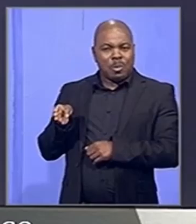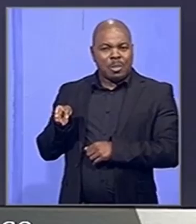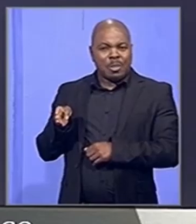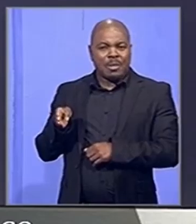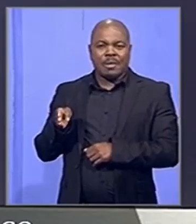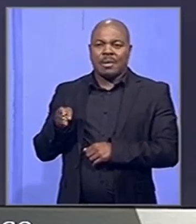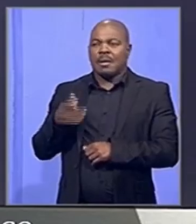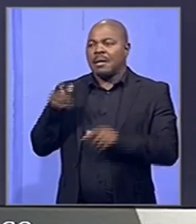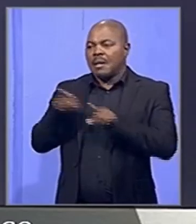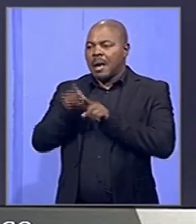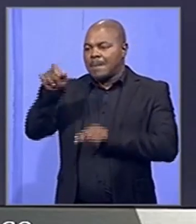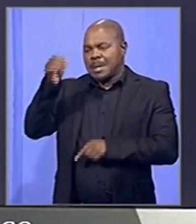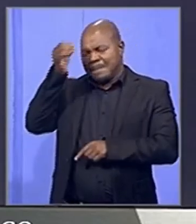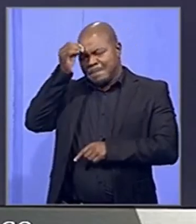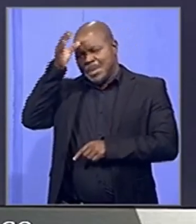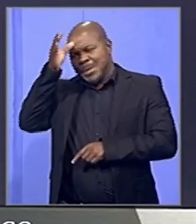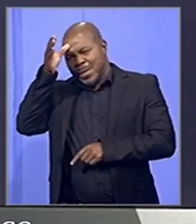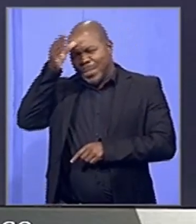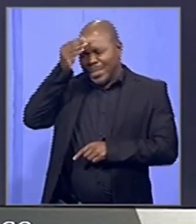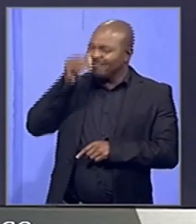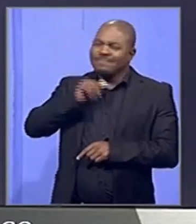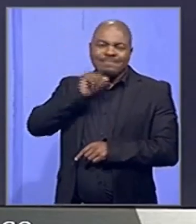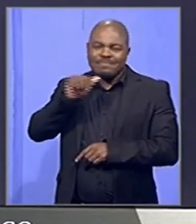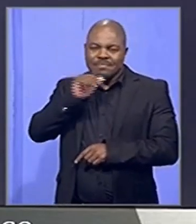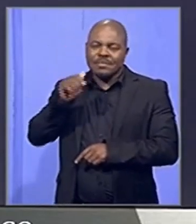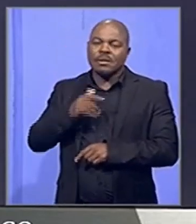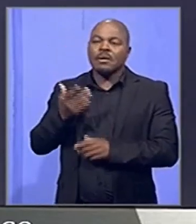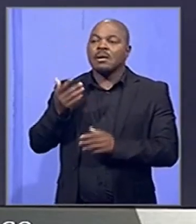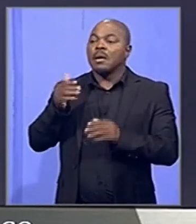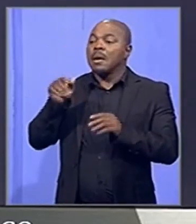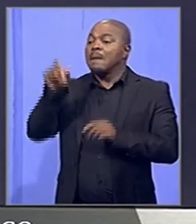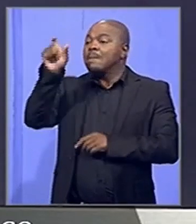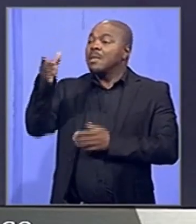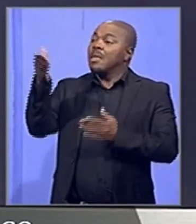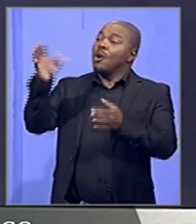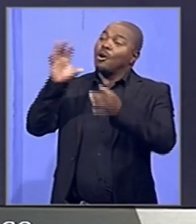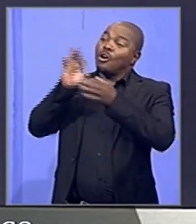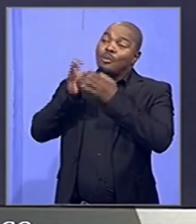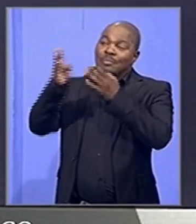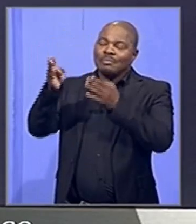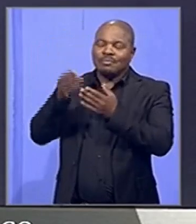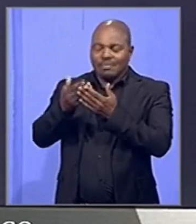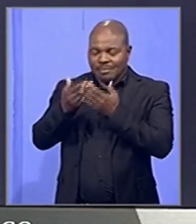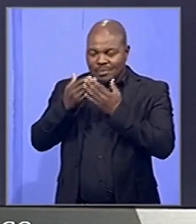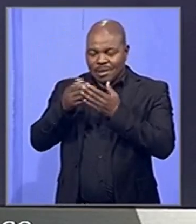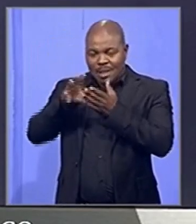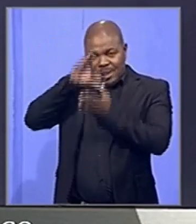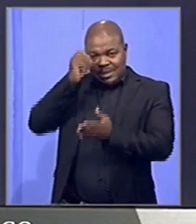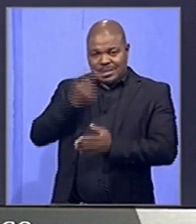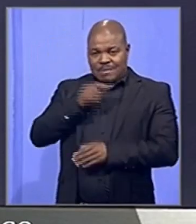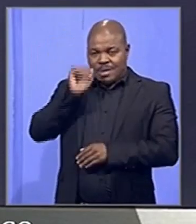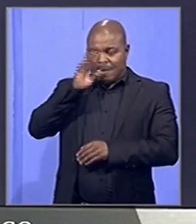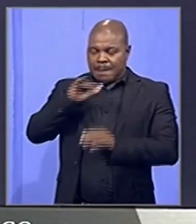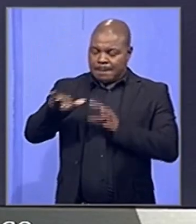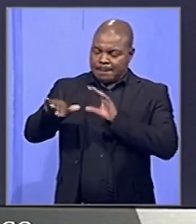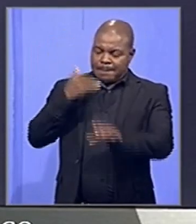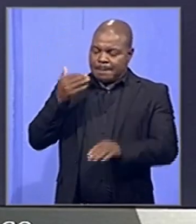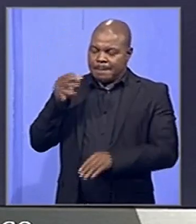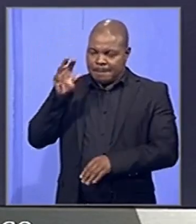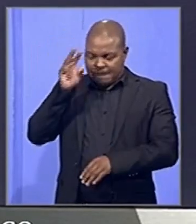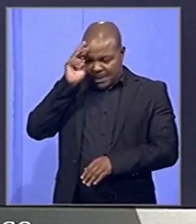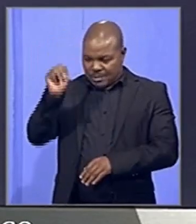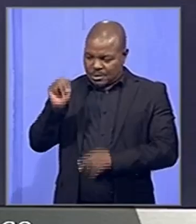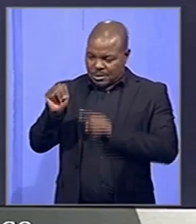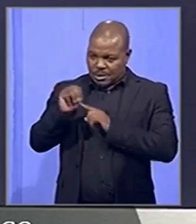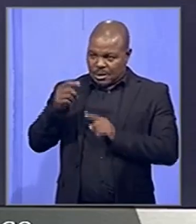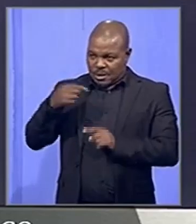hore motho ke expect or motho ke jwang motho le nkontlung mme tshwantse ithuta hore ha ke thola message ke etsa jwang hore